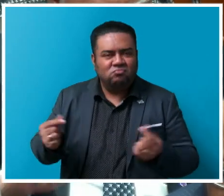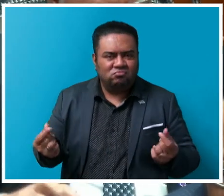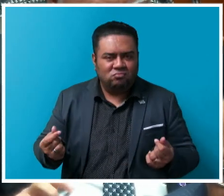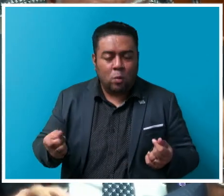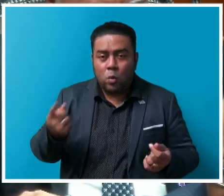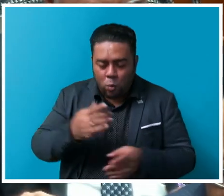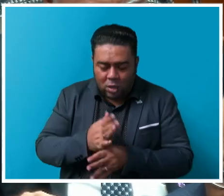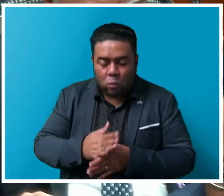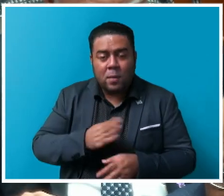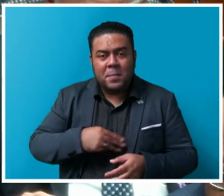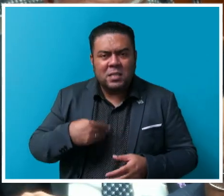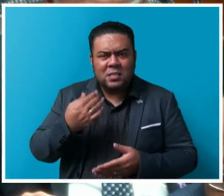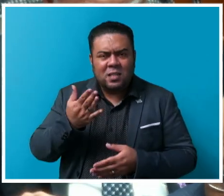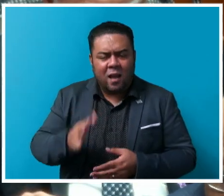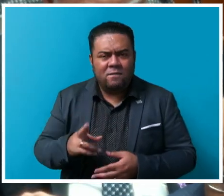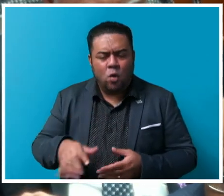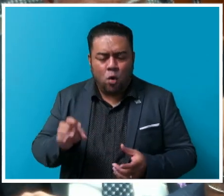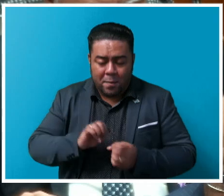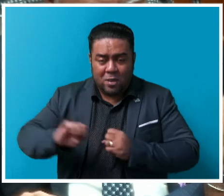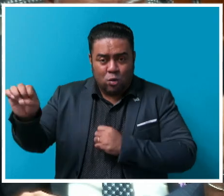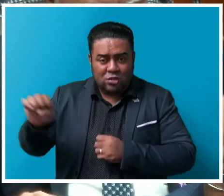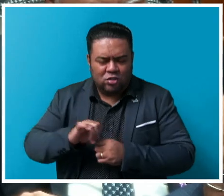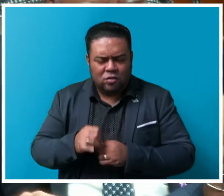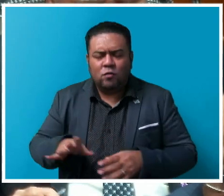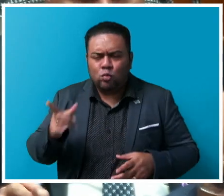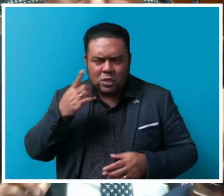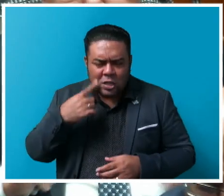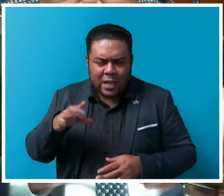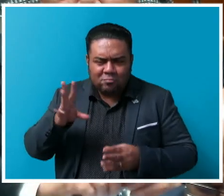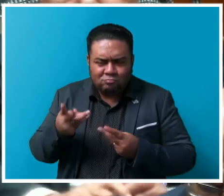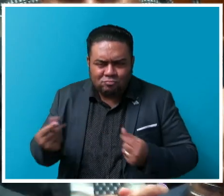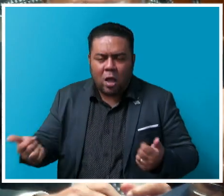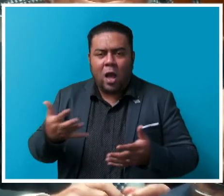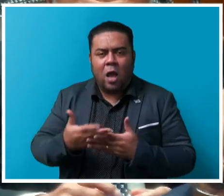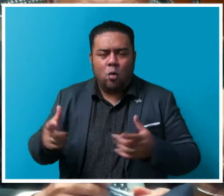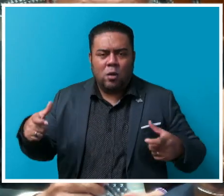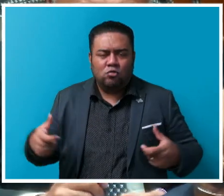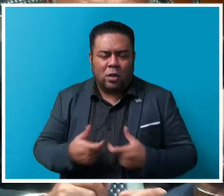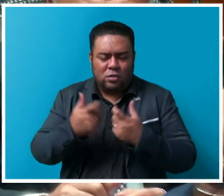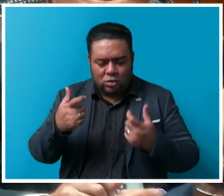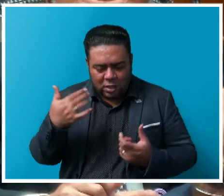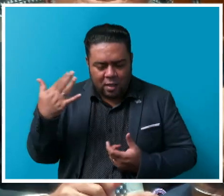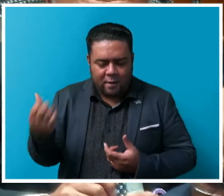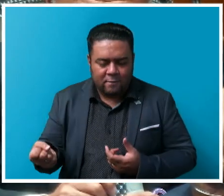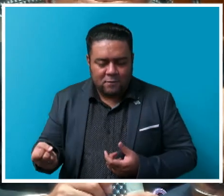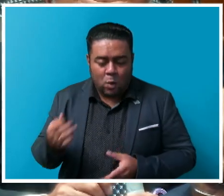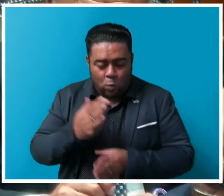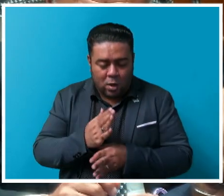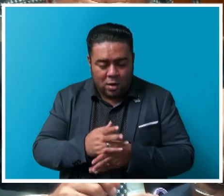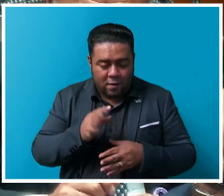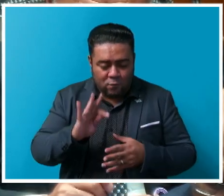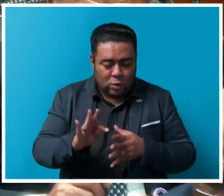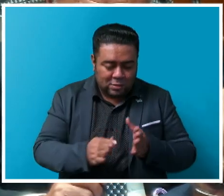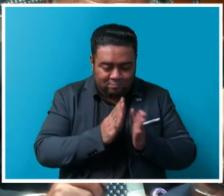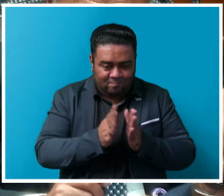of Immigration to sort out his immigration challenges. The work permit process is now automated, Honorable Speaker, and we